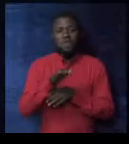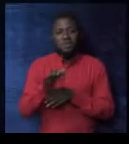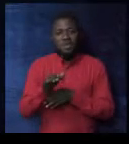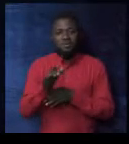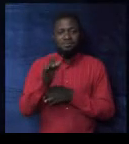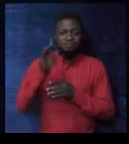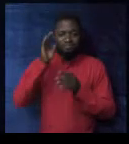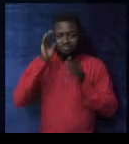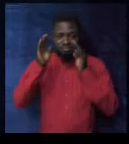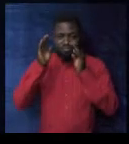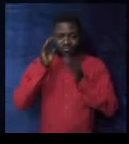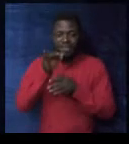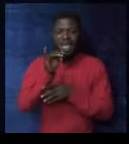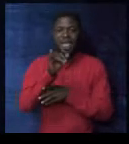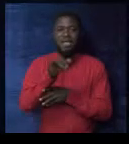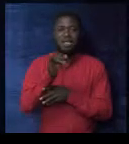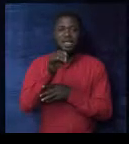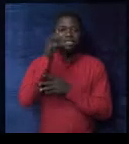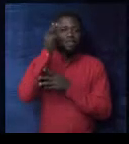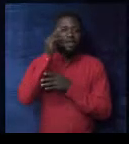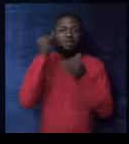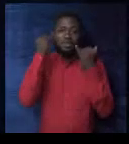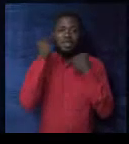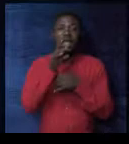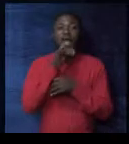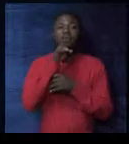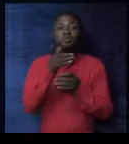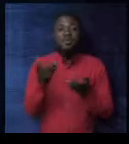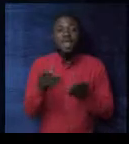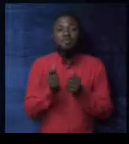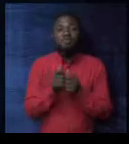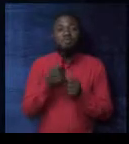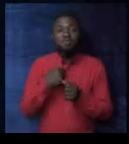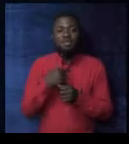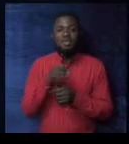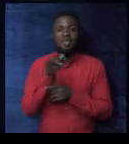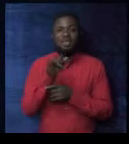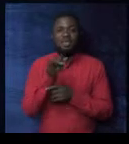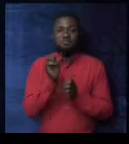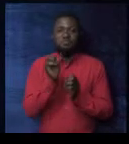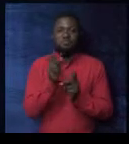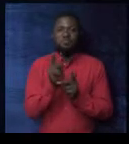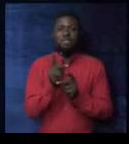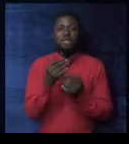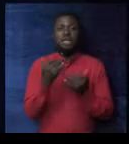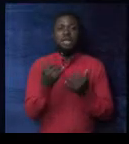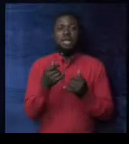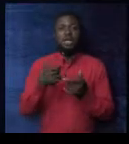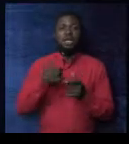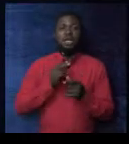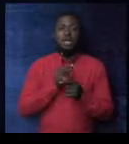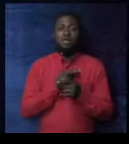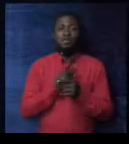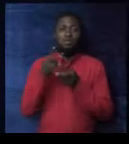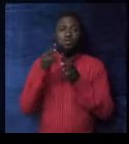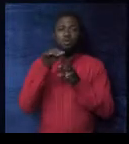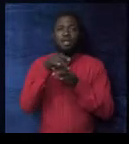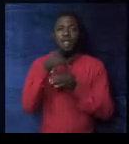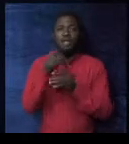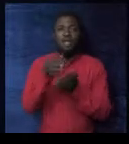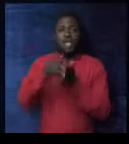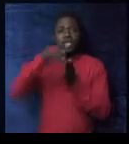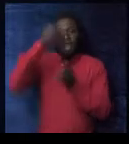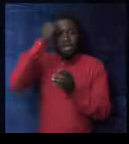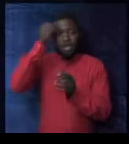pupils? Let me hear you say, yes, Uncle Popo. Are you here with me? Good. So now let's look at the